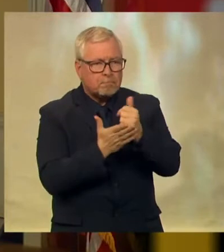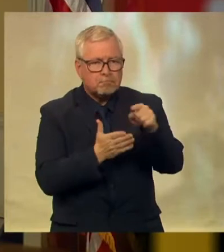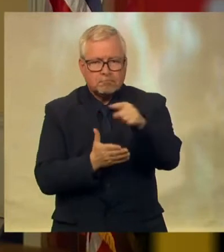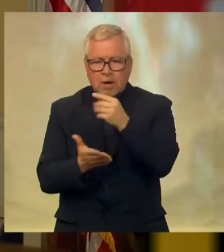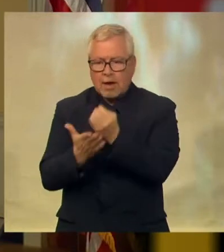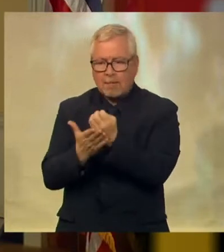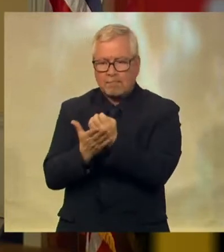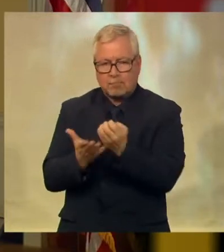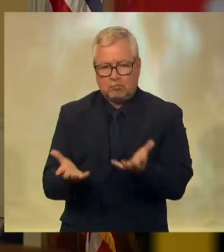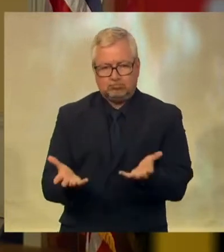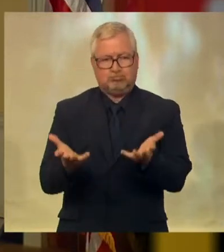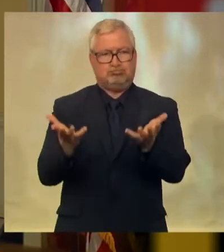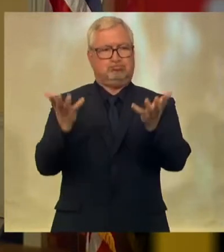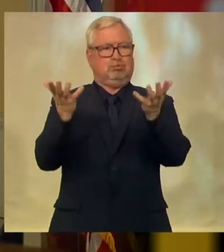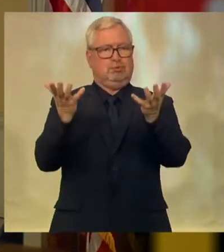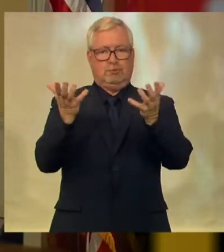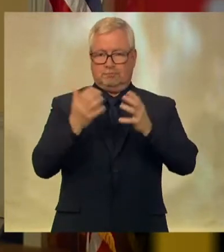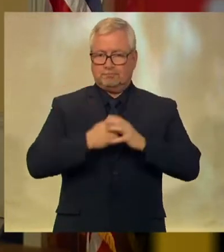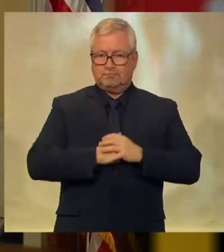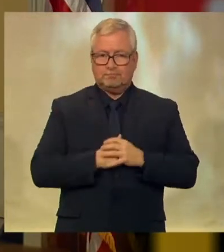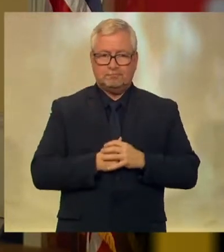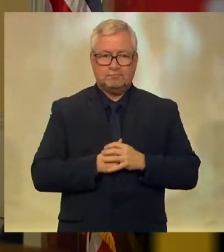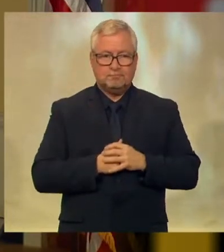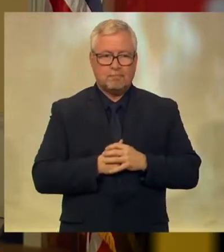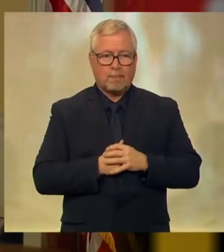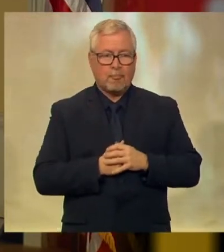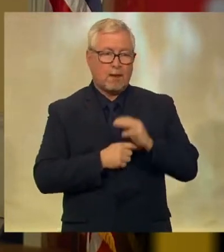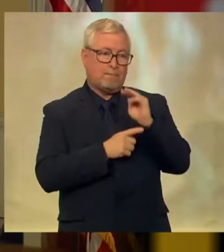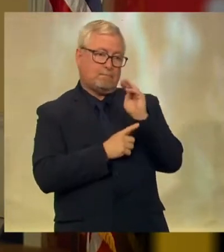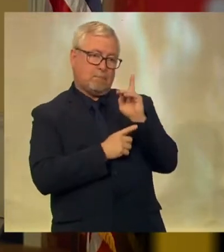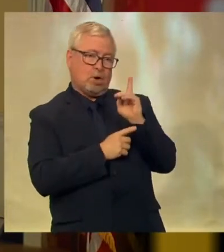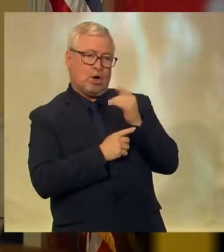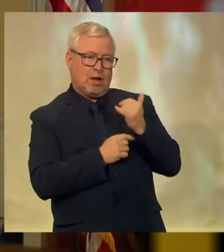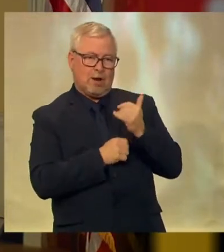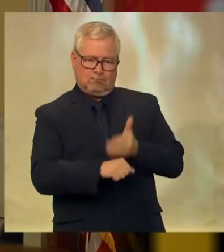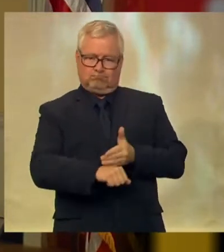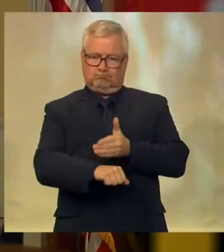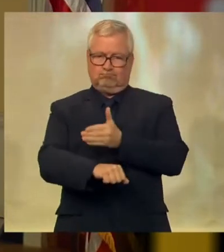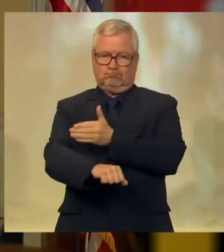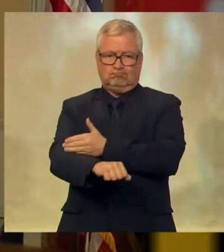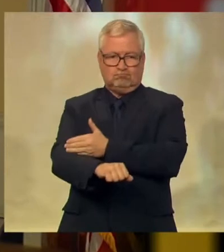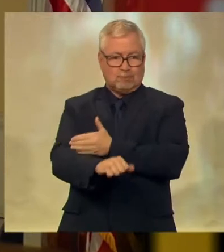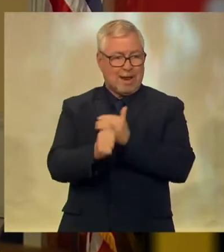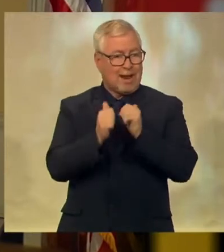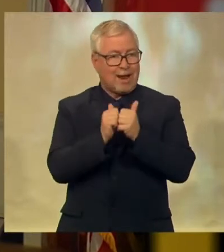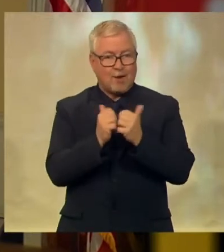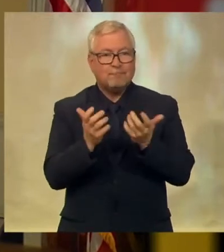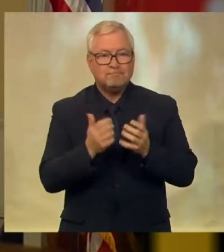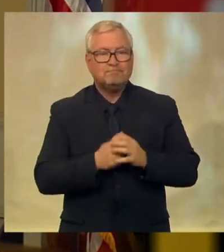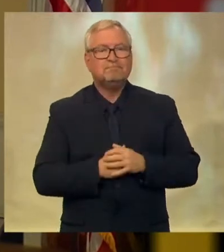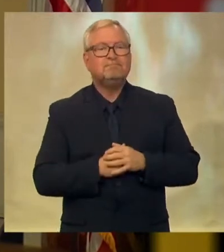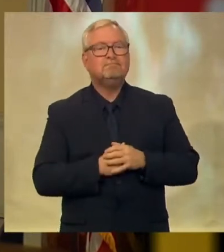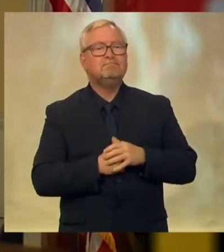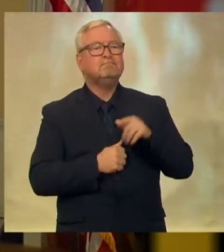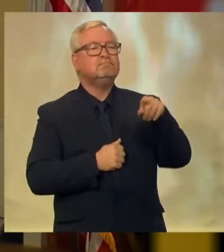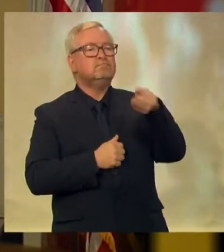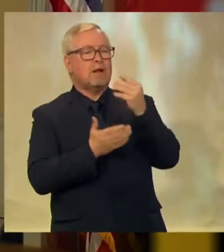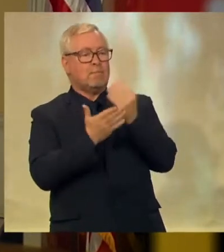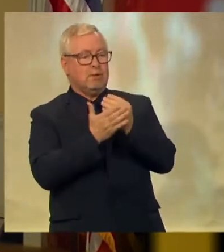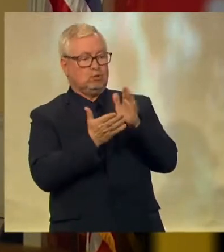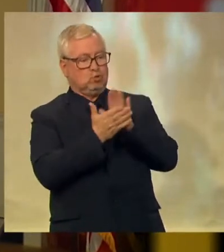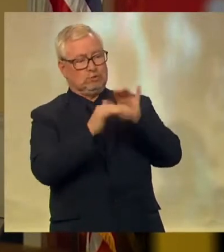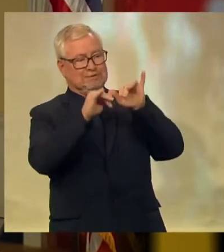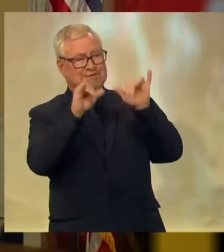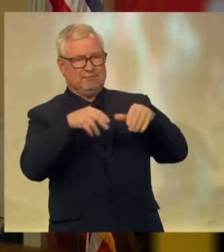creation. We changed Maryland for the better with record investments in education, 8 years in a row, to prepare our children